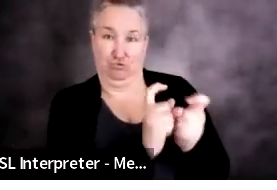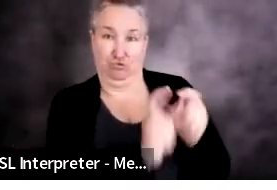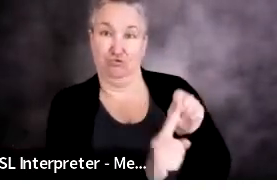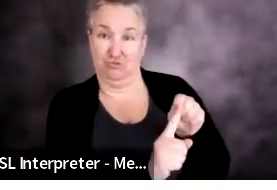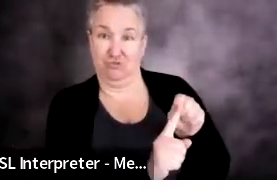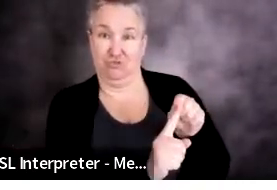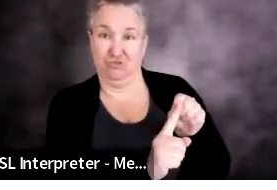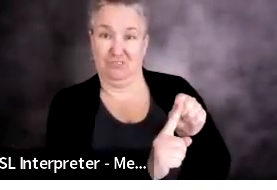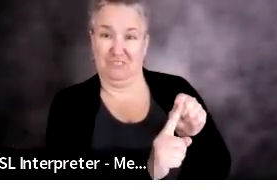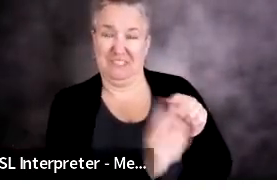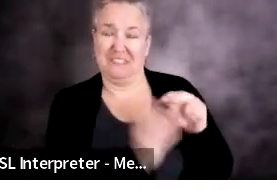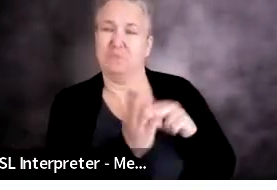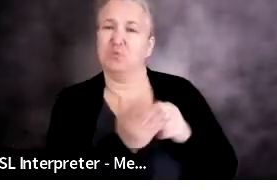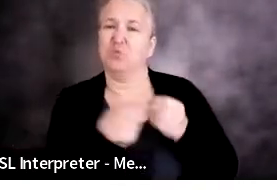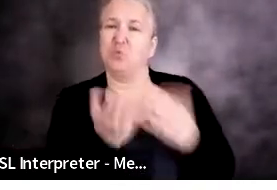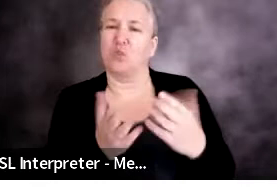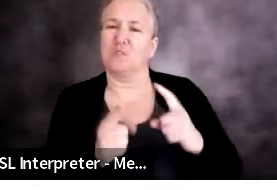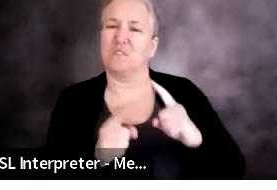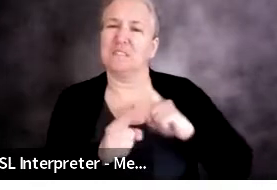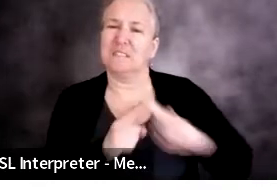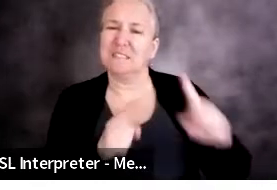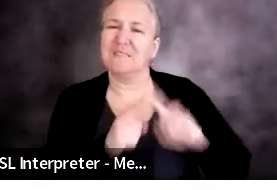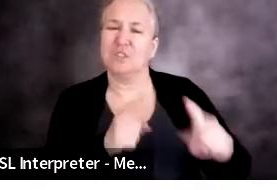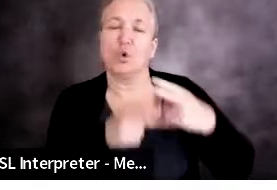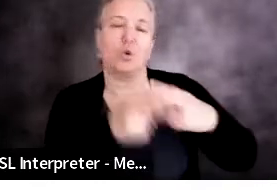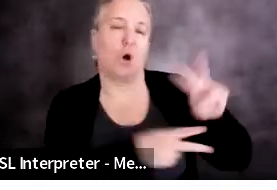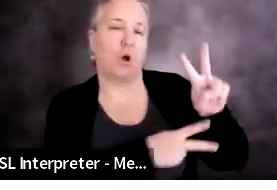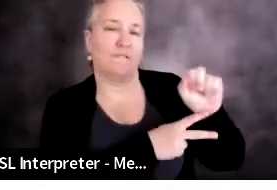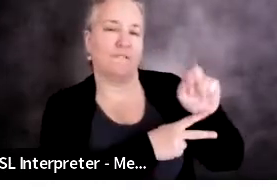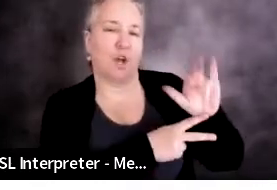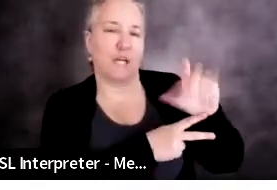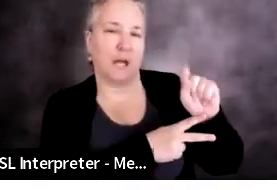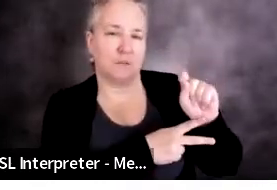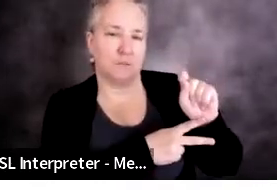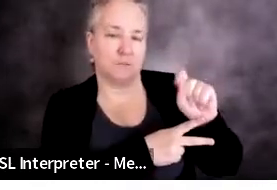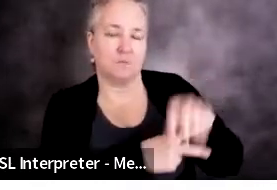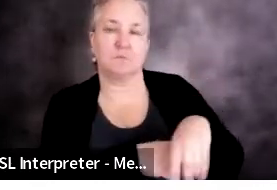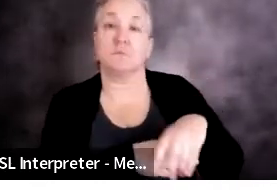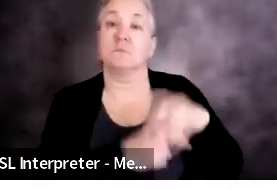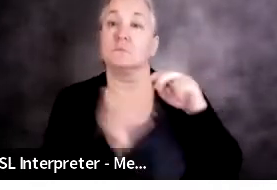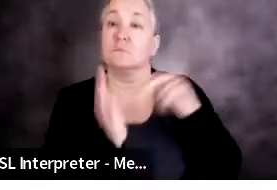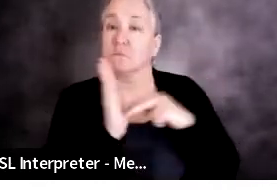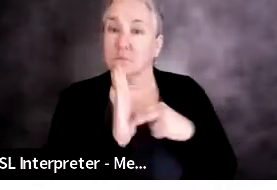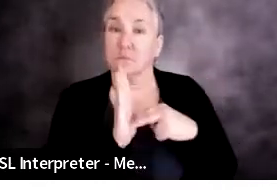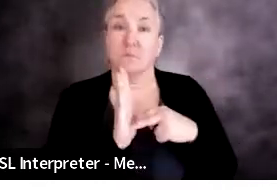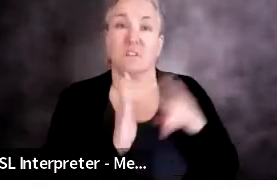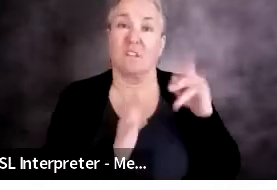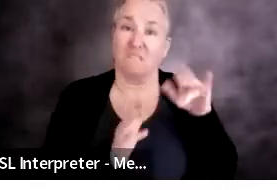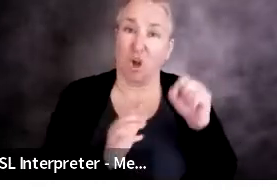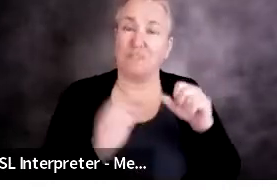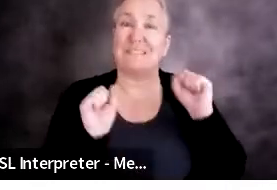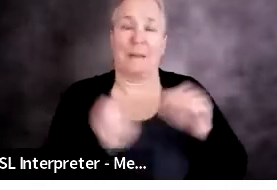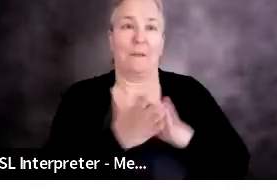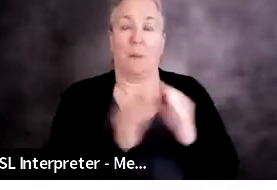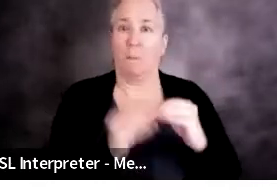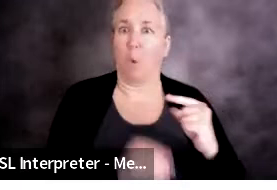virus causes different variants of the disease, which can make the virus more or less